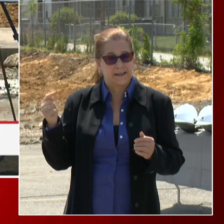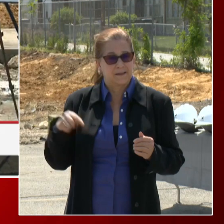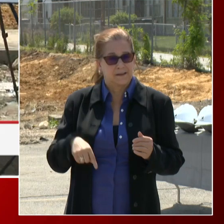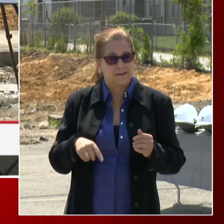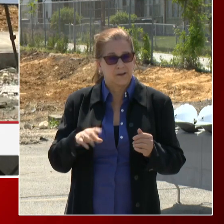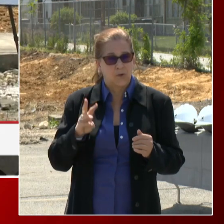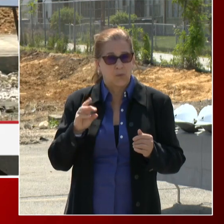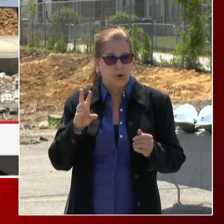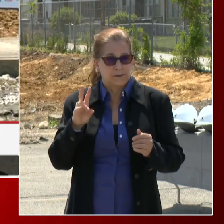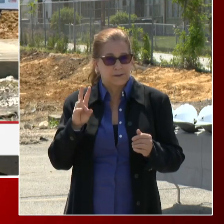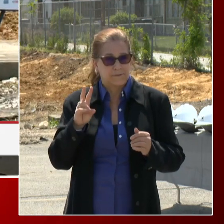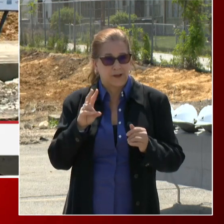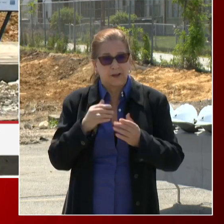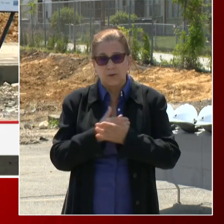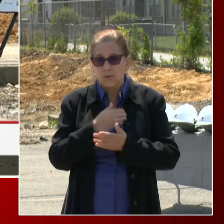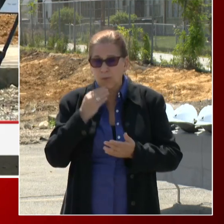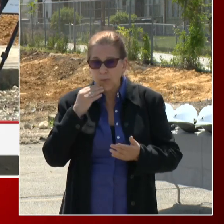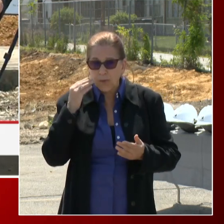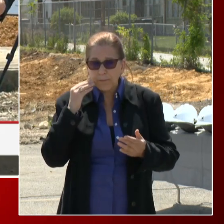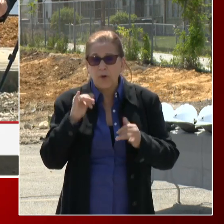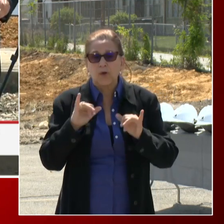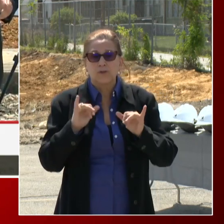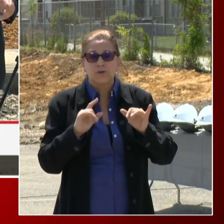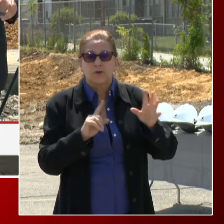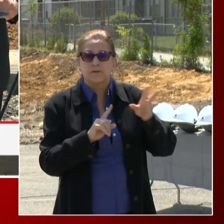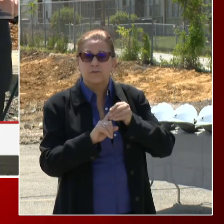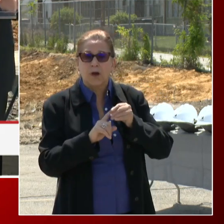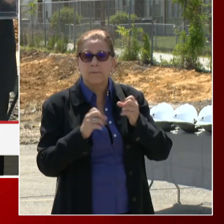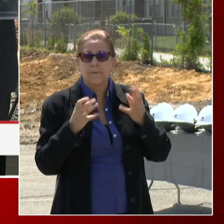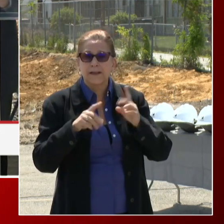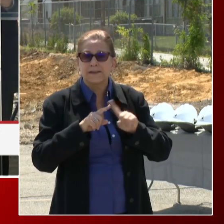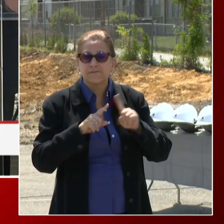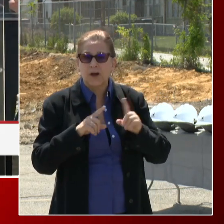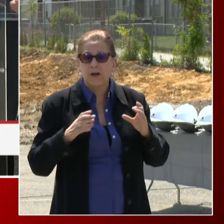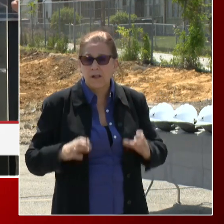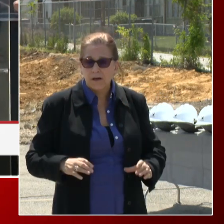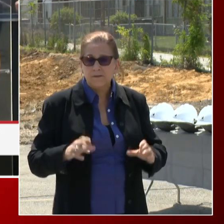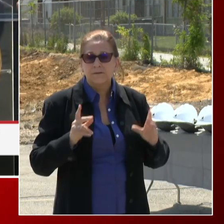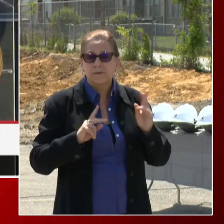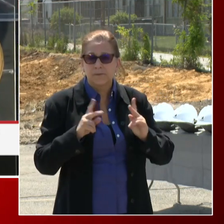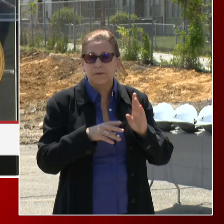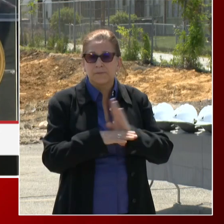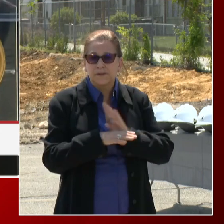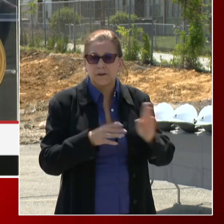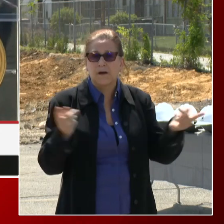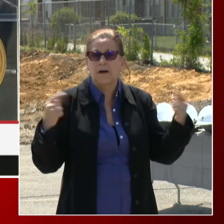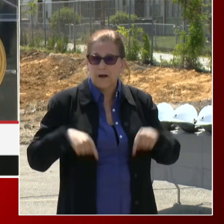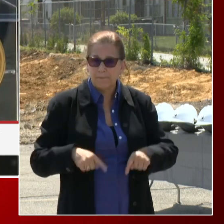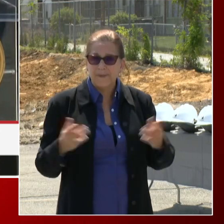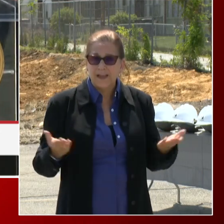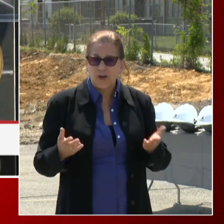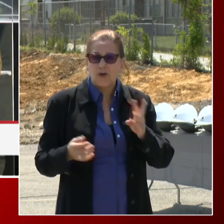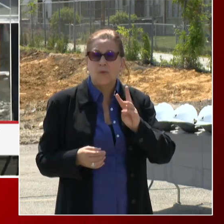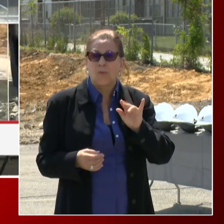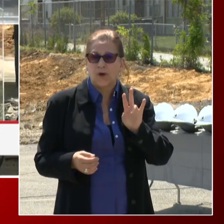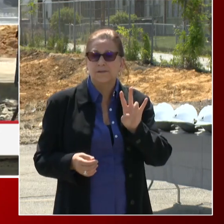home, but also to attract other client agencies and district government to come to Ward 7 and 8 as well. Director